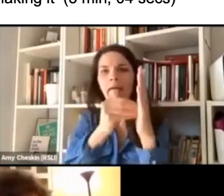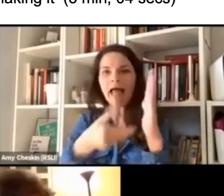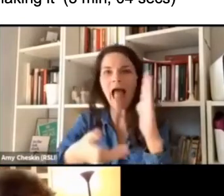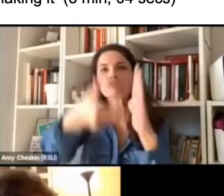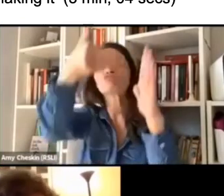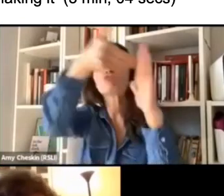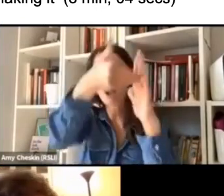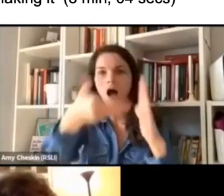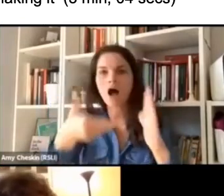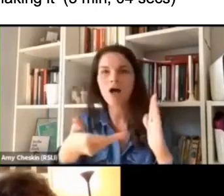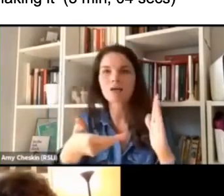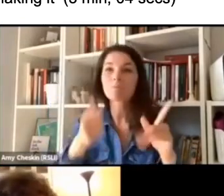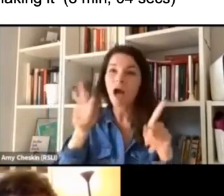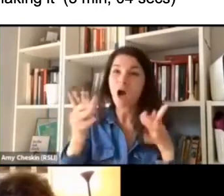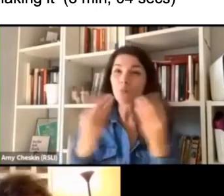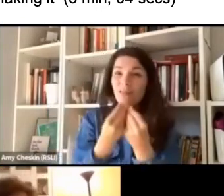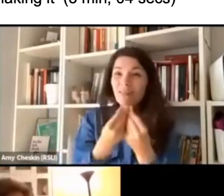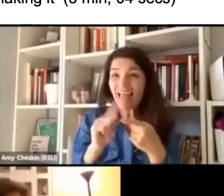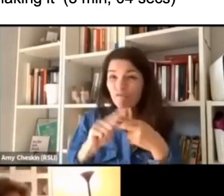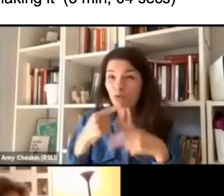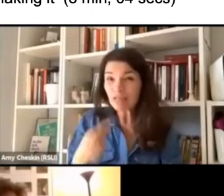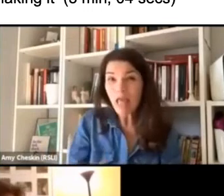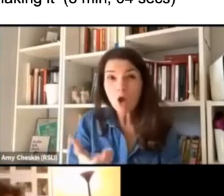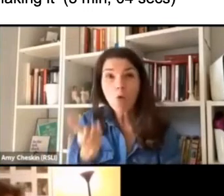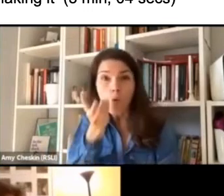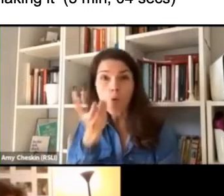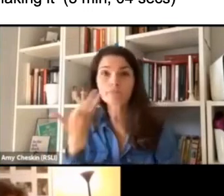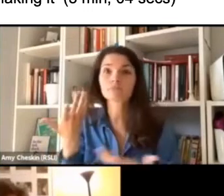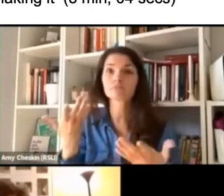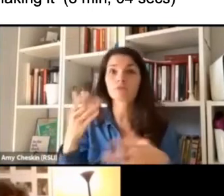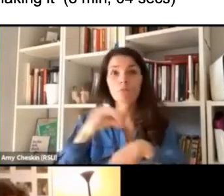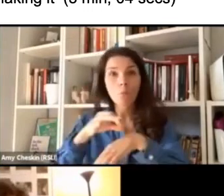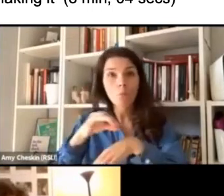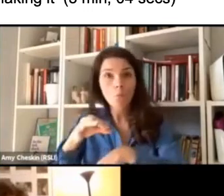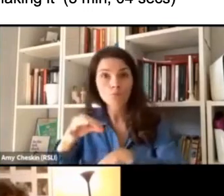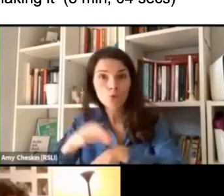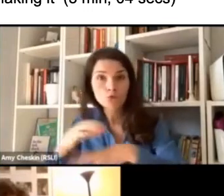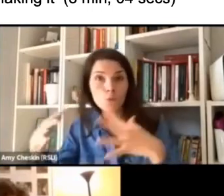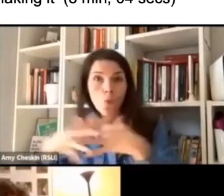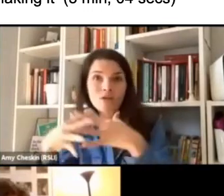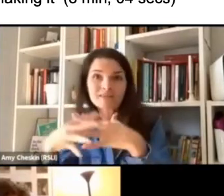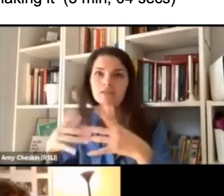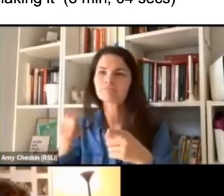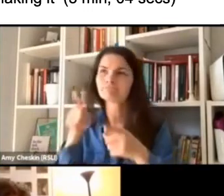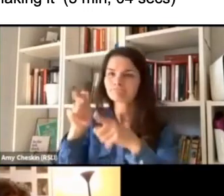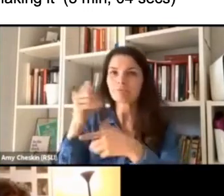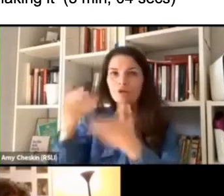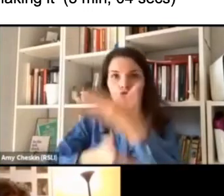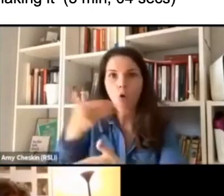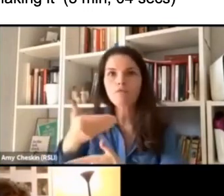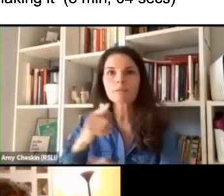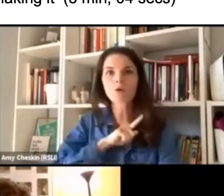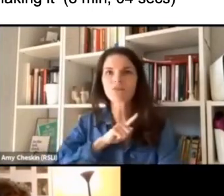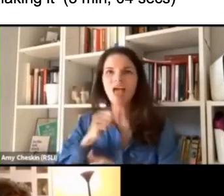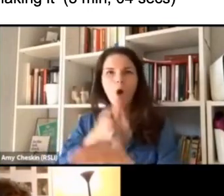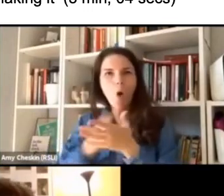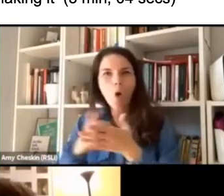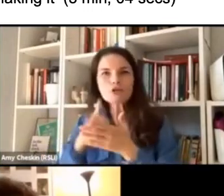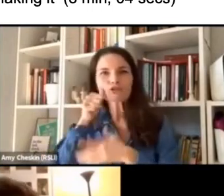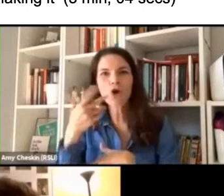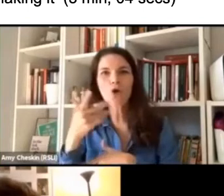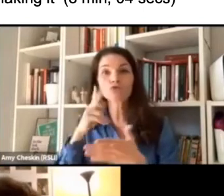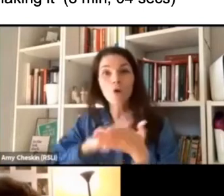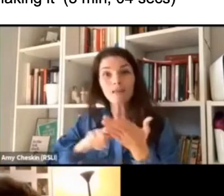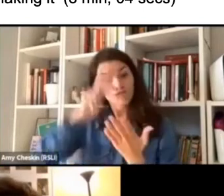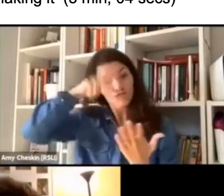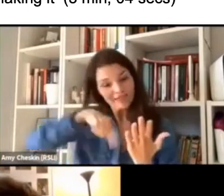or Watson, I mean, the part of the fun of these stories is that they describe the clients. Usually Holmes and Watson